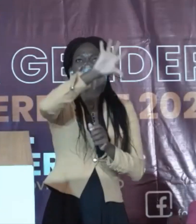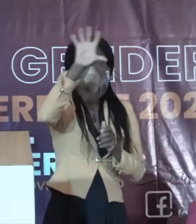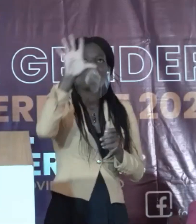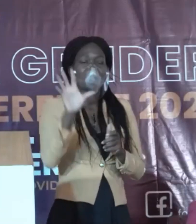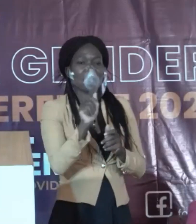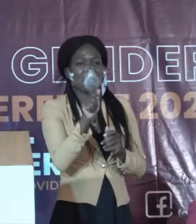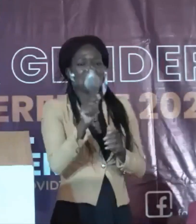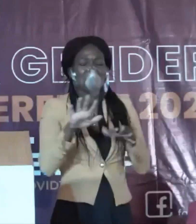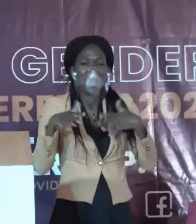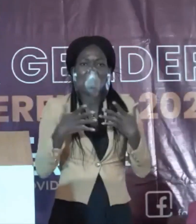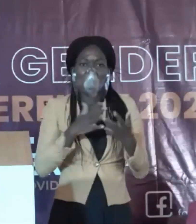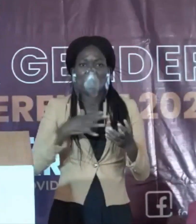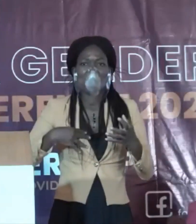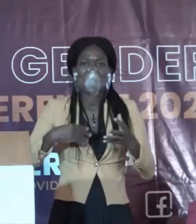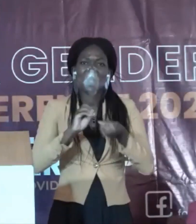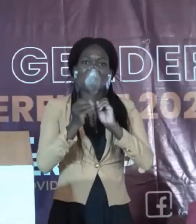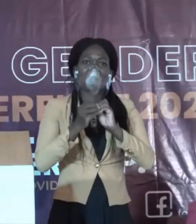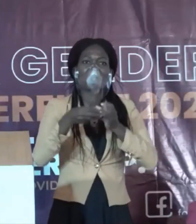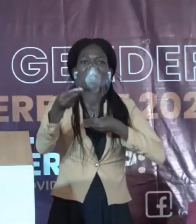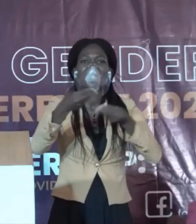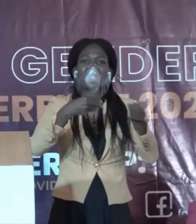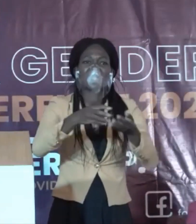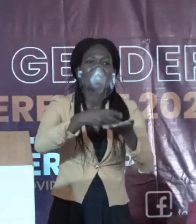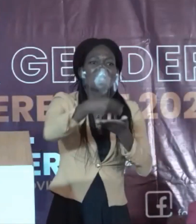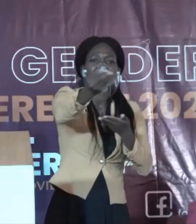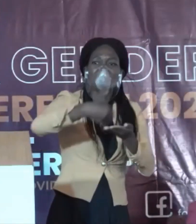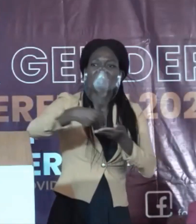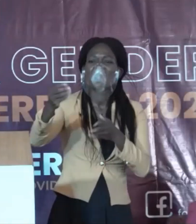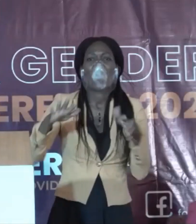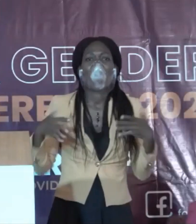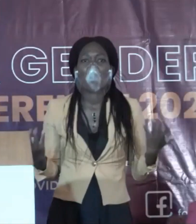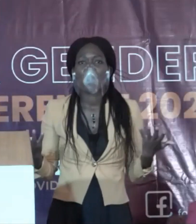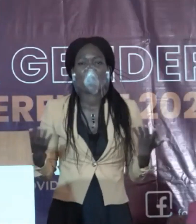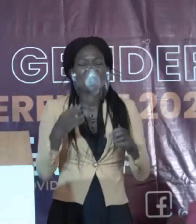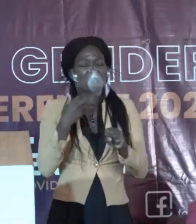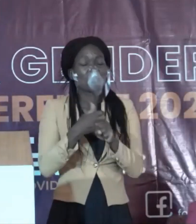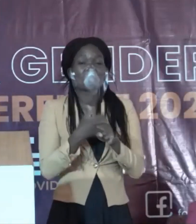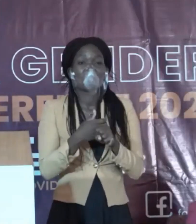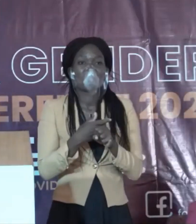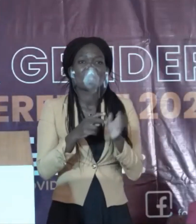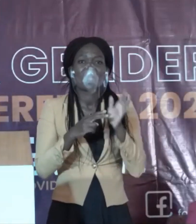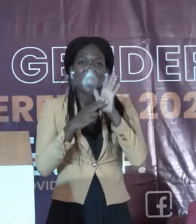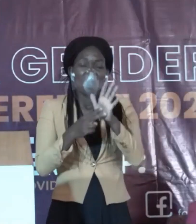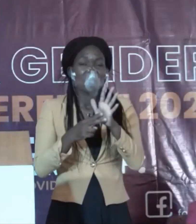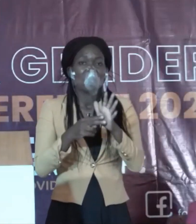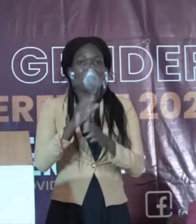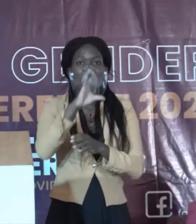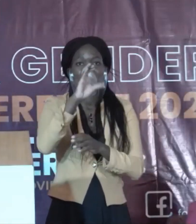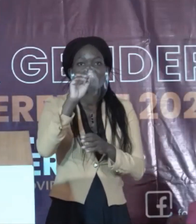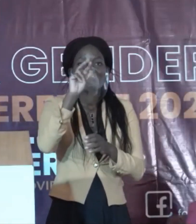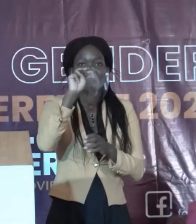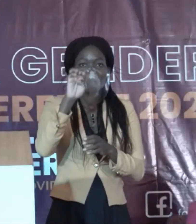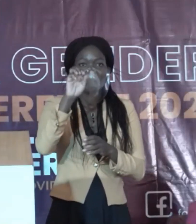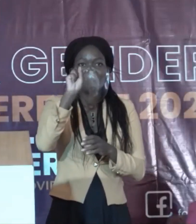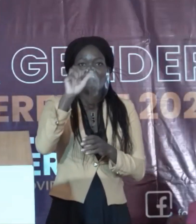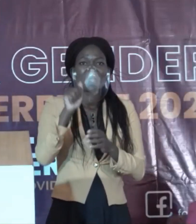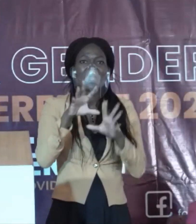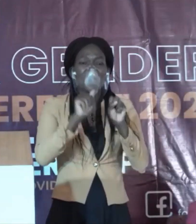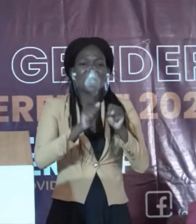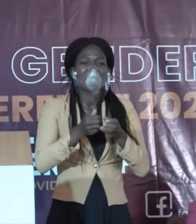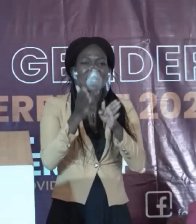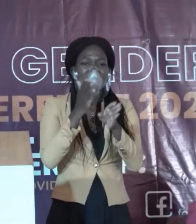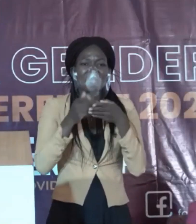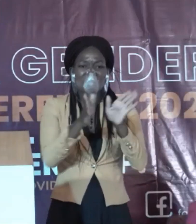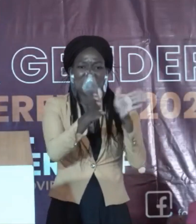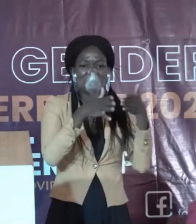how women can do their businesses, especially in COMESA. We have a number of platforms to tackle this. We